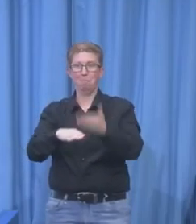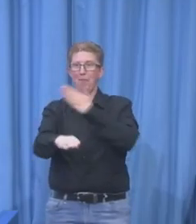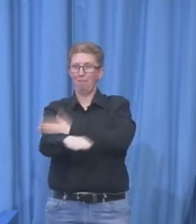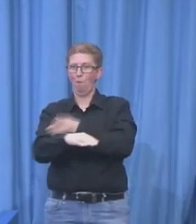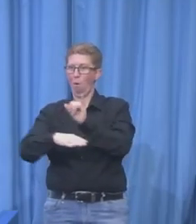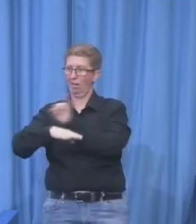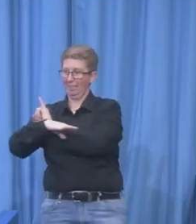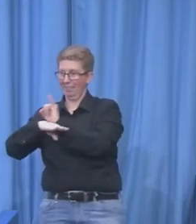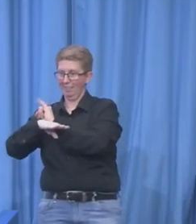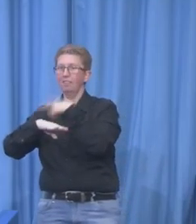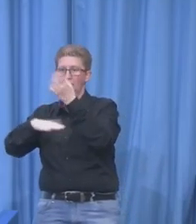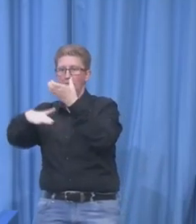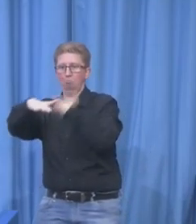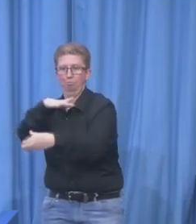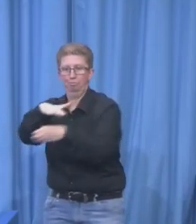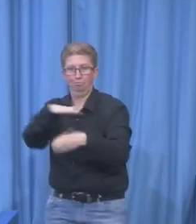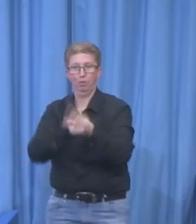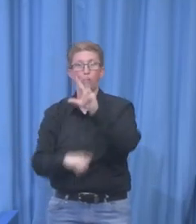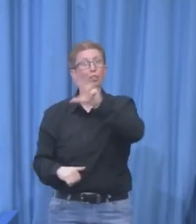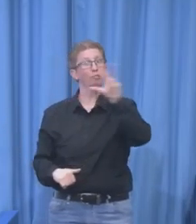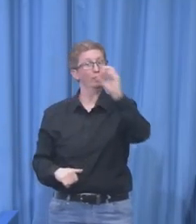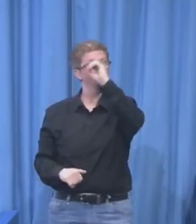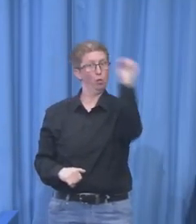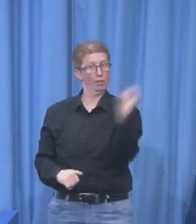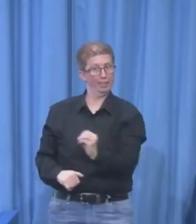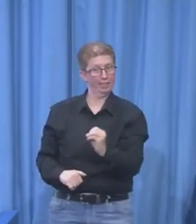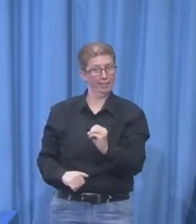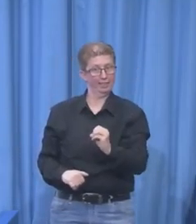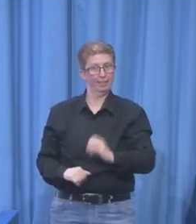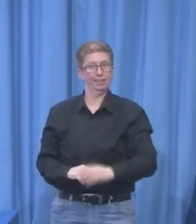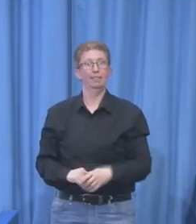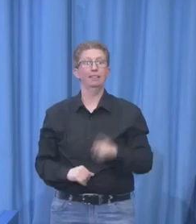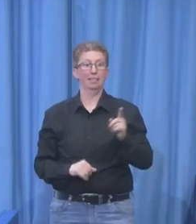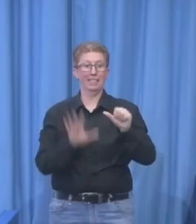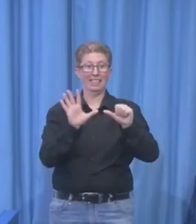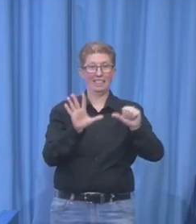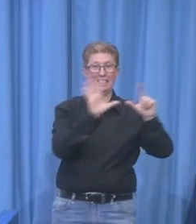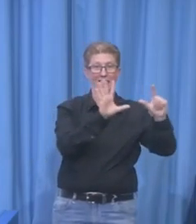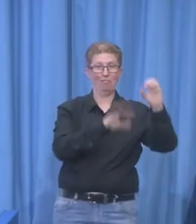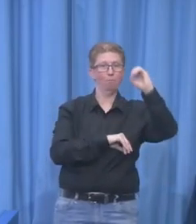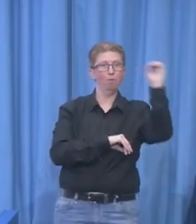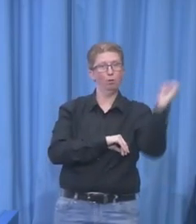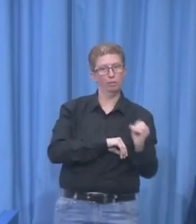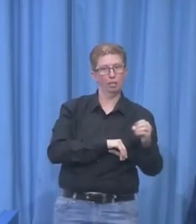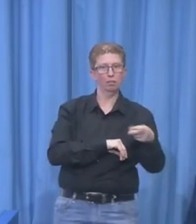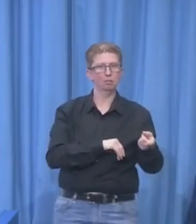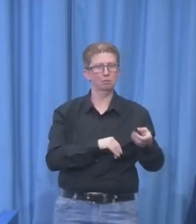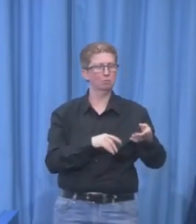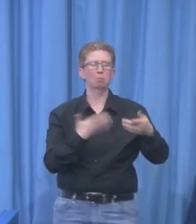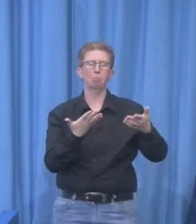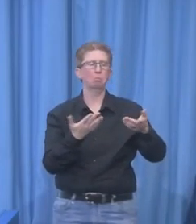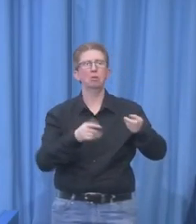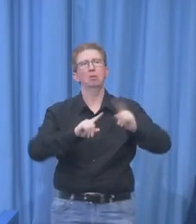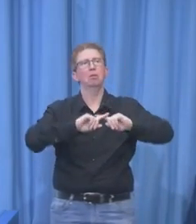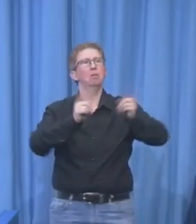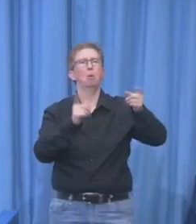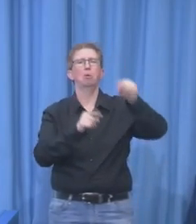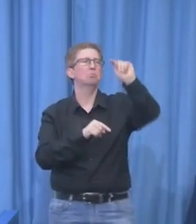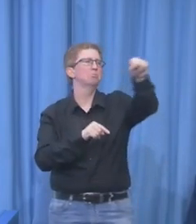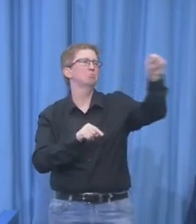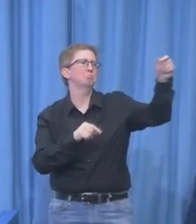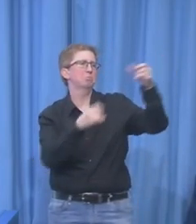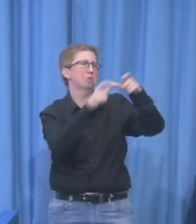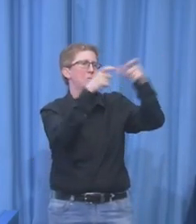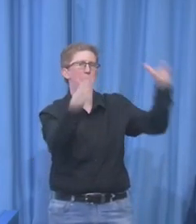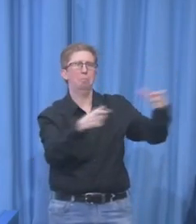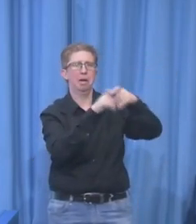in the past 20 years, we have hired 70 of our graduates. And even though that sounds like a lot, it is still